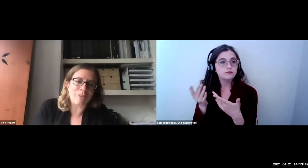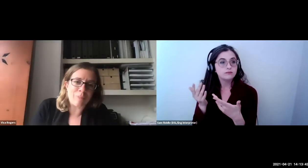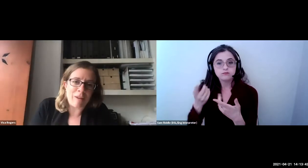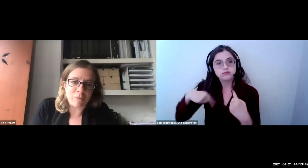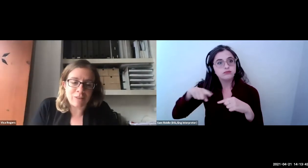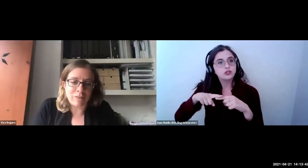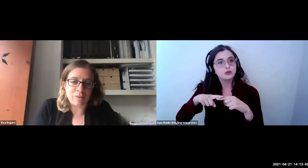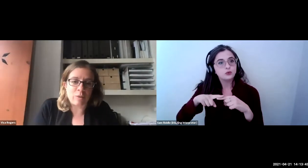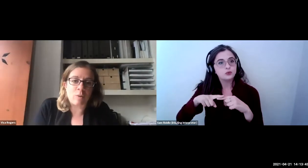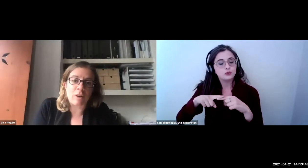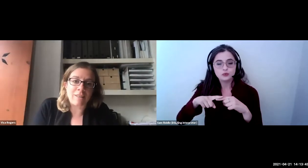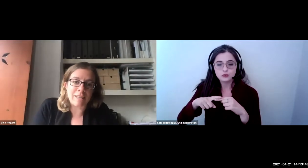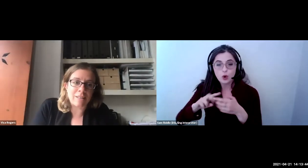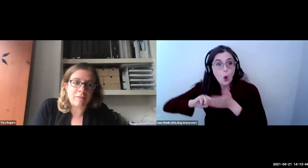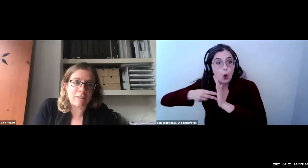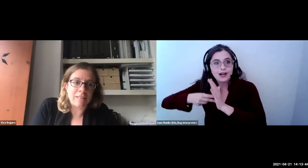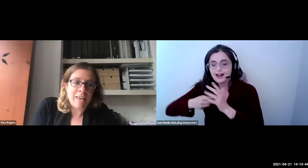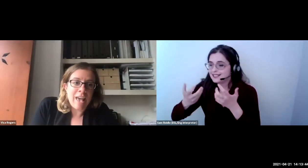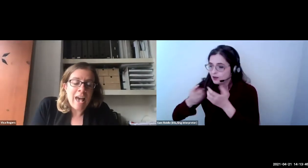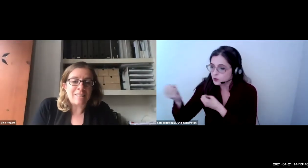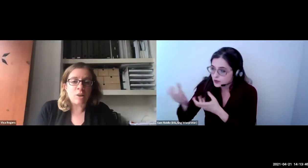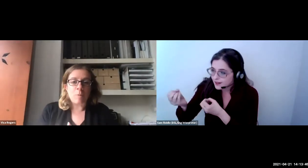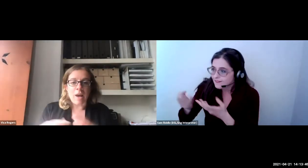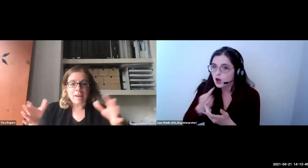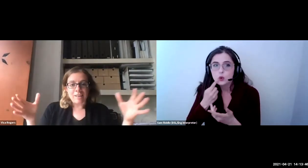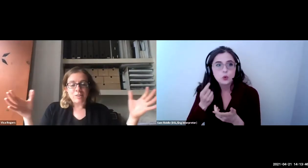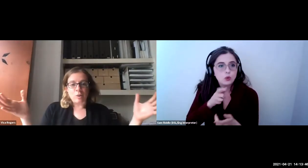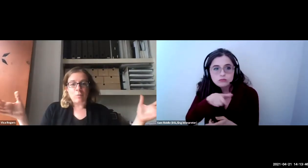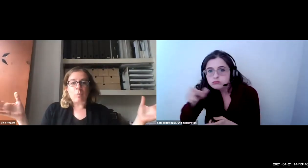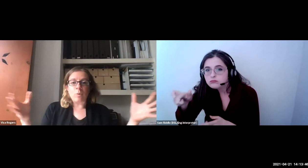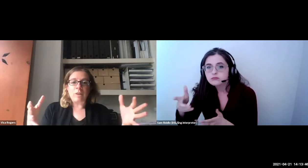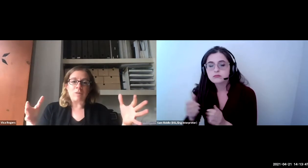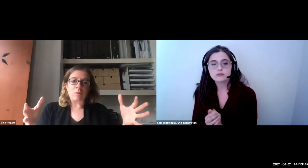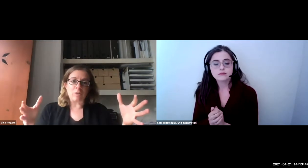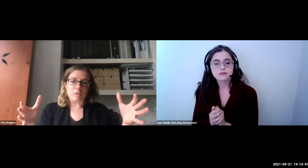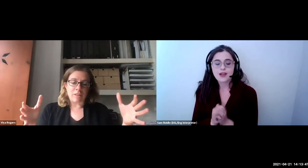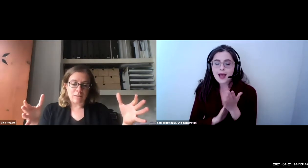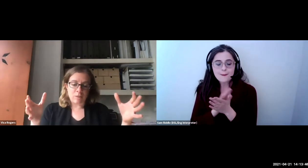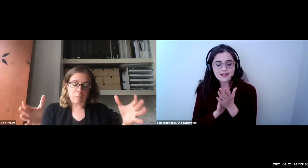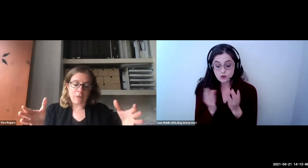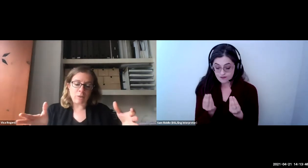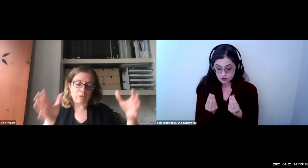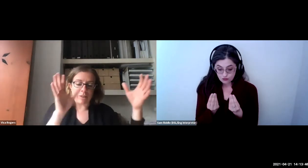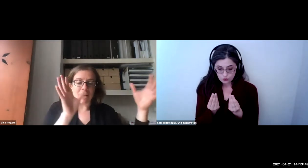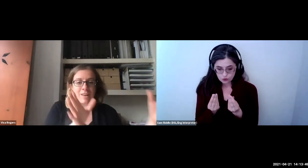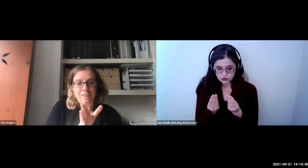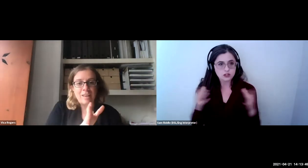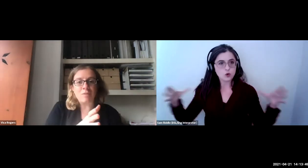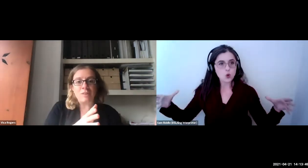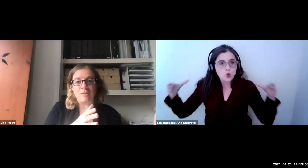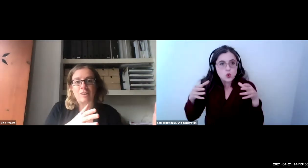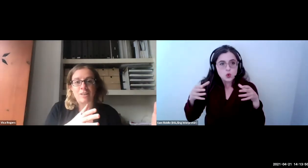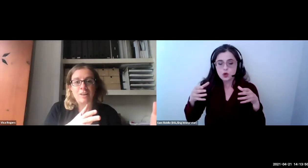to use the platform to sort of organize their deliveries. And so by sort of pooling resources to build